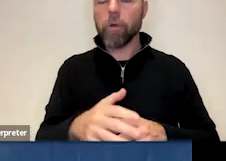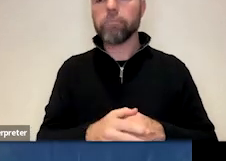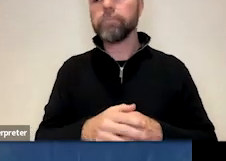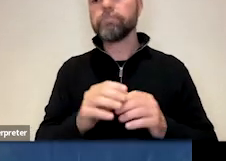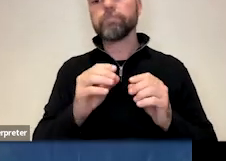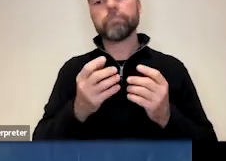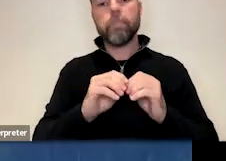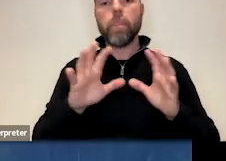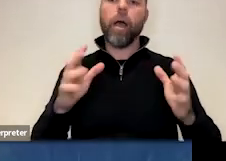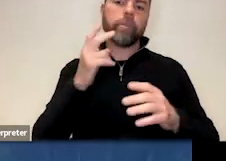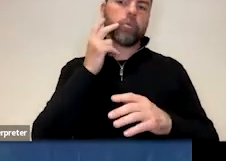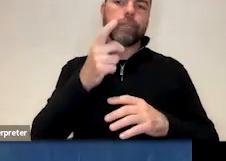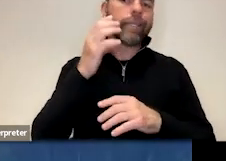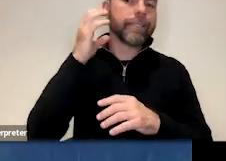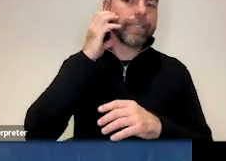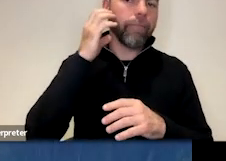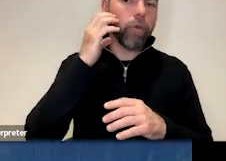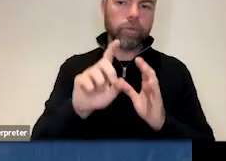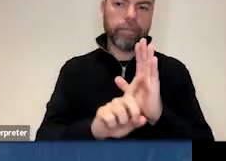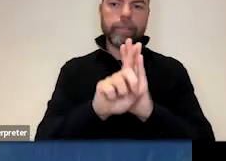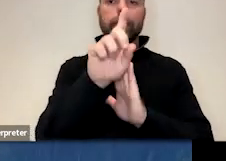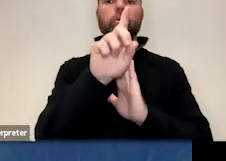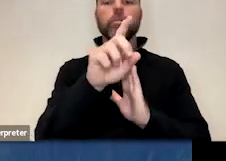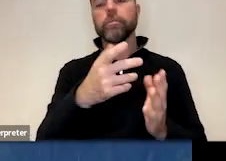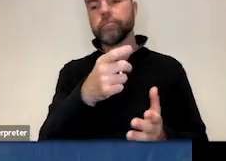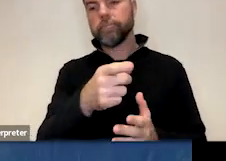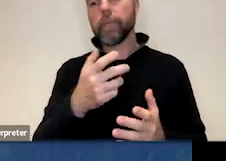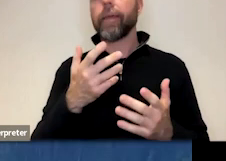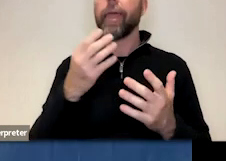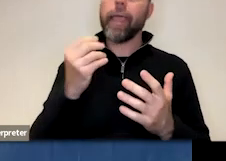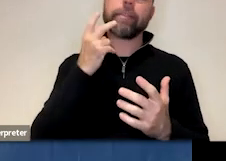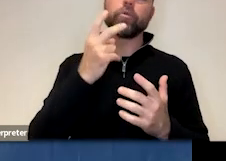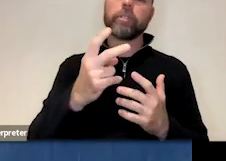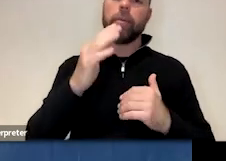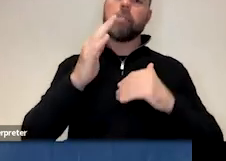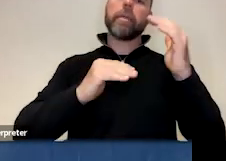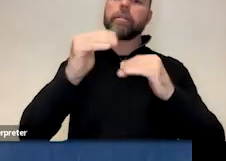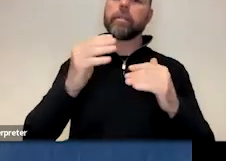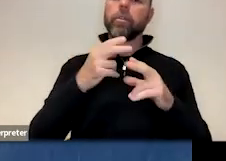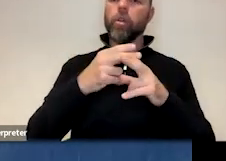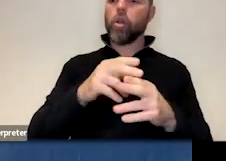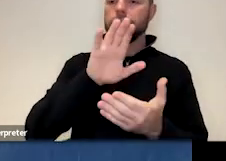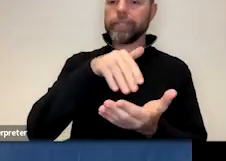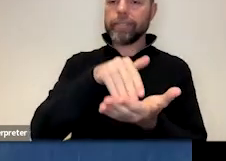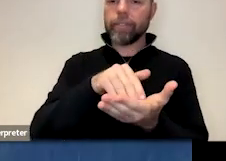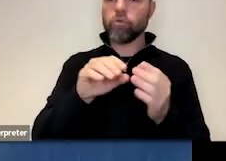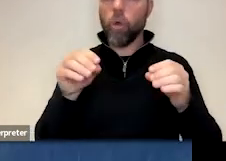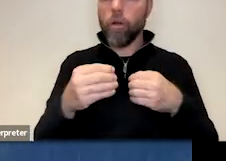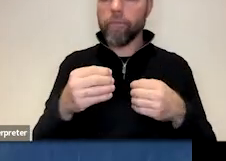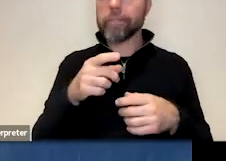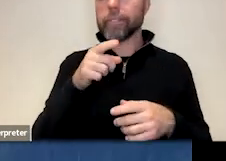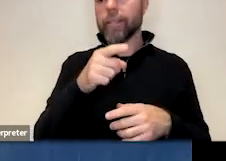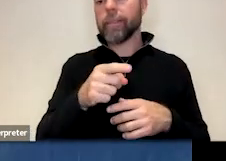you see cell towers. And most importantly, you see buildings called our central offices, which